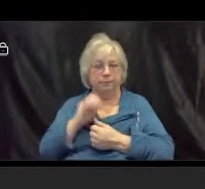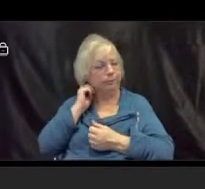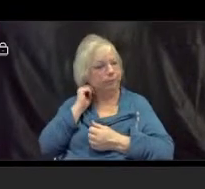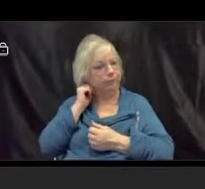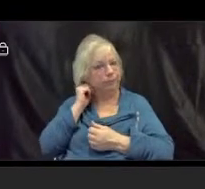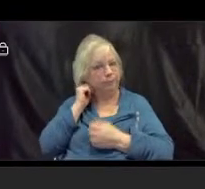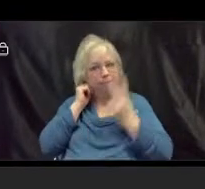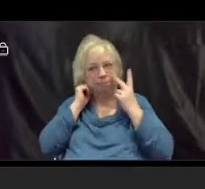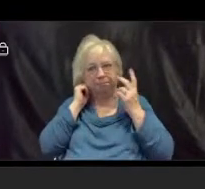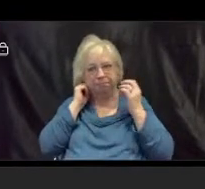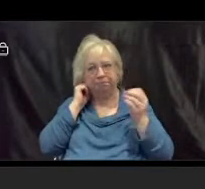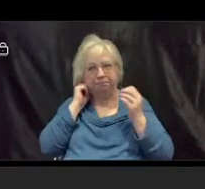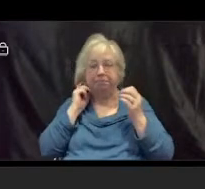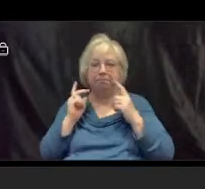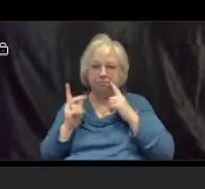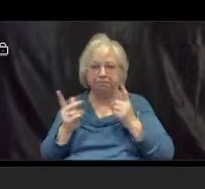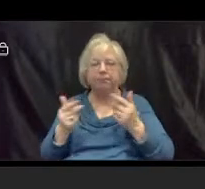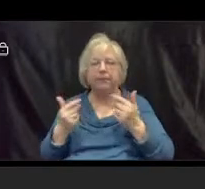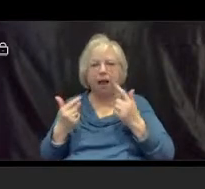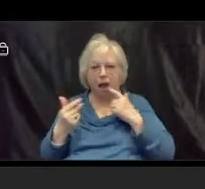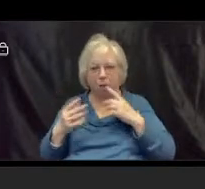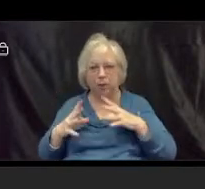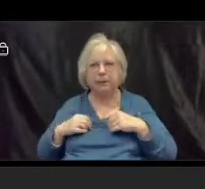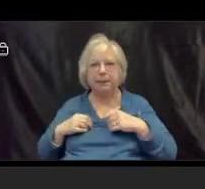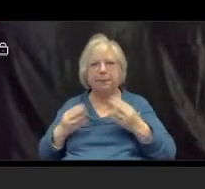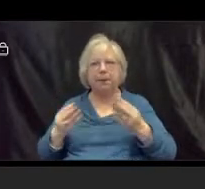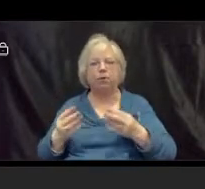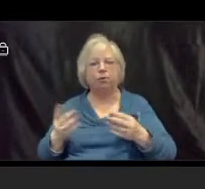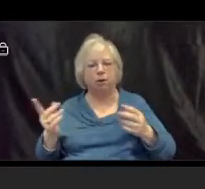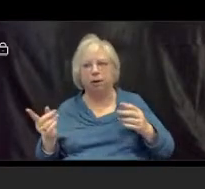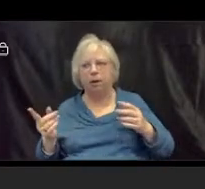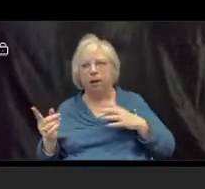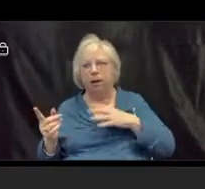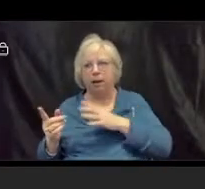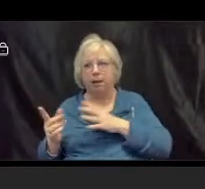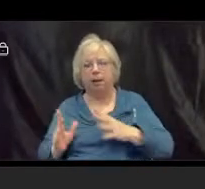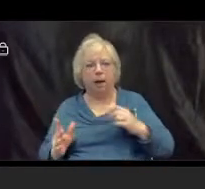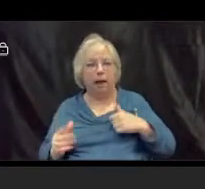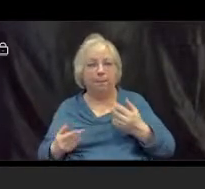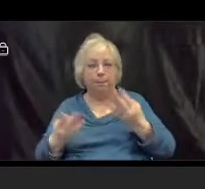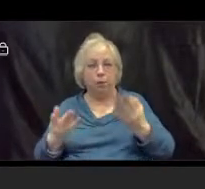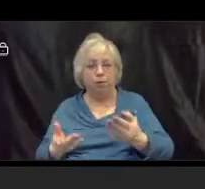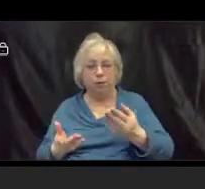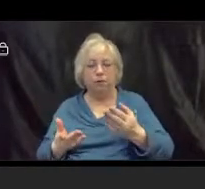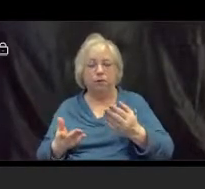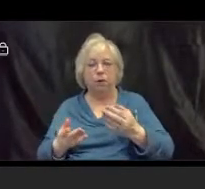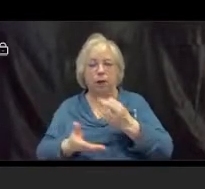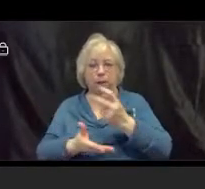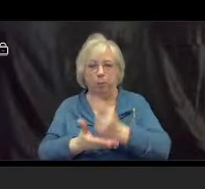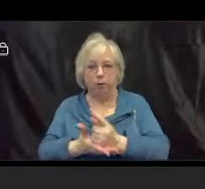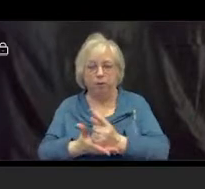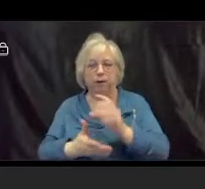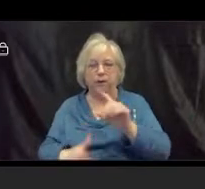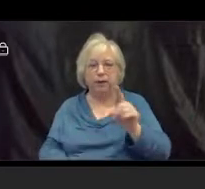There being none, I'll call for a motion. I move for the approval of item